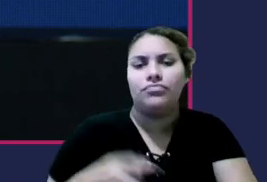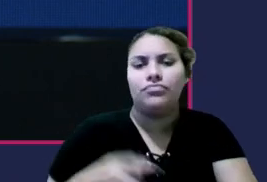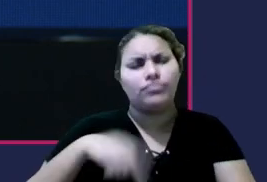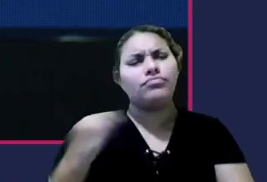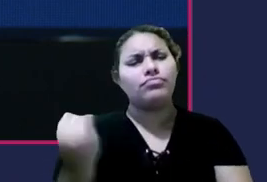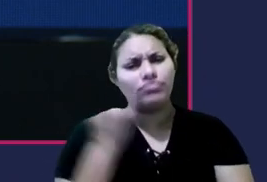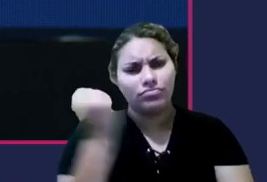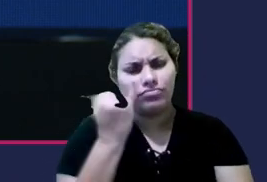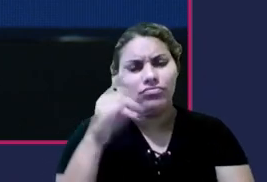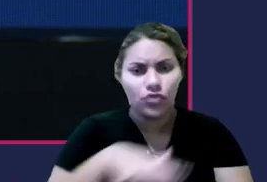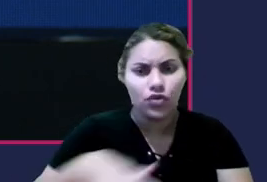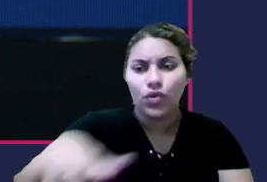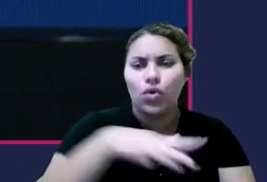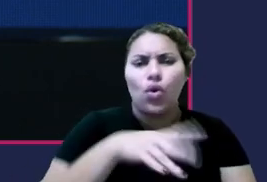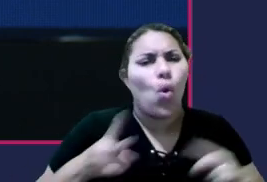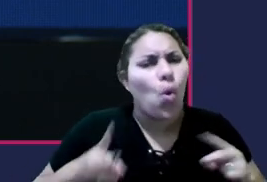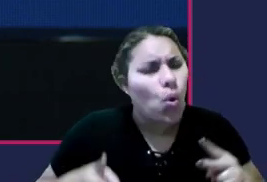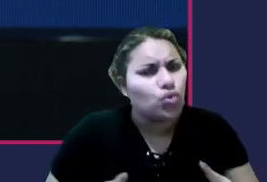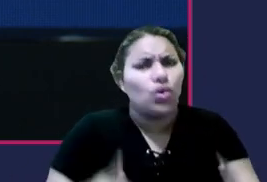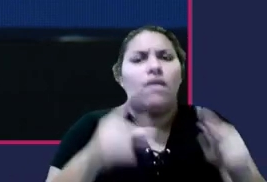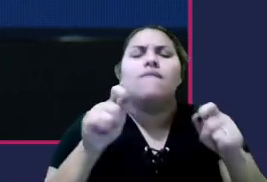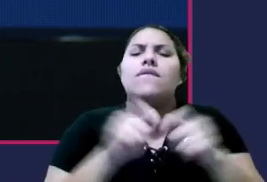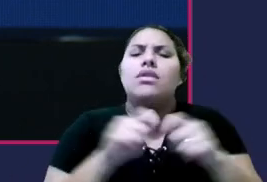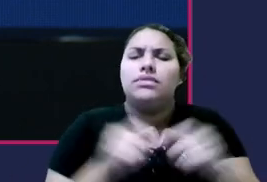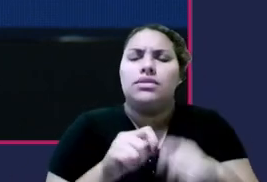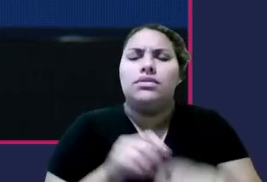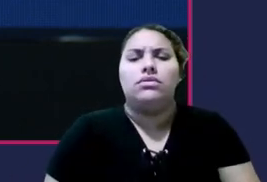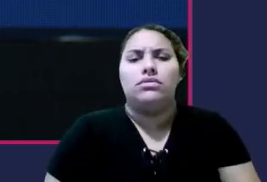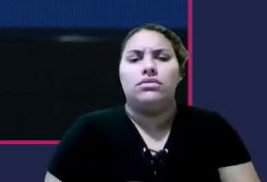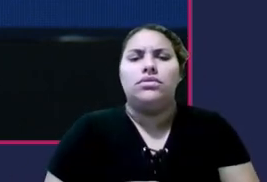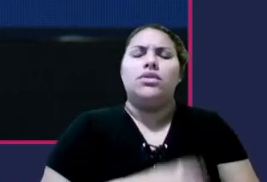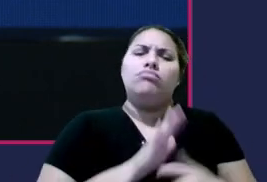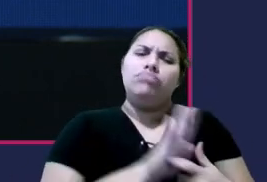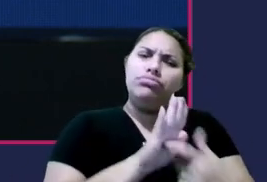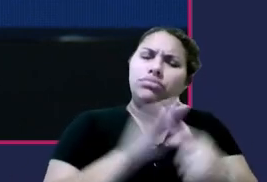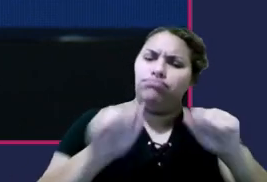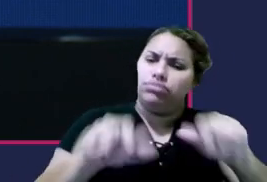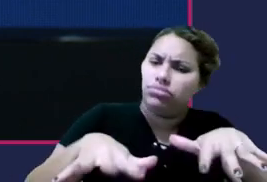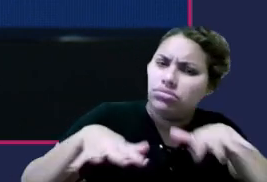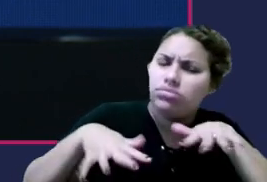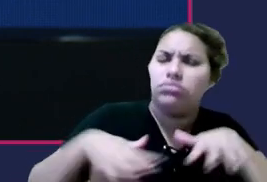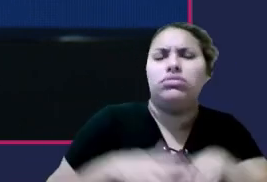here. Of course, it's important